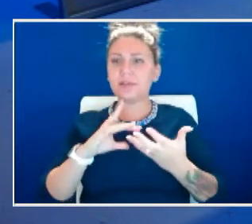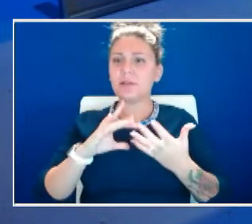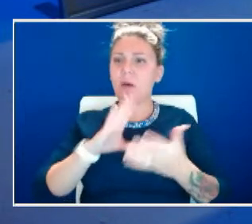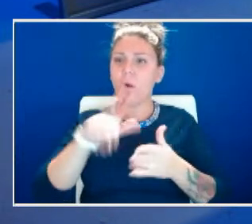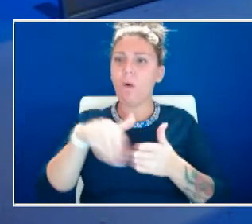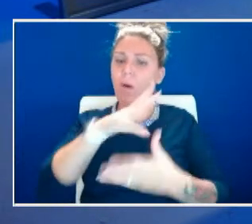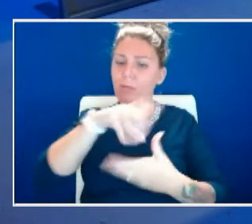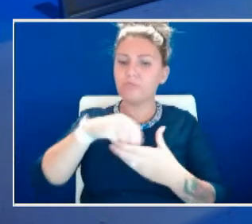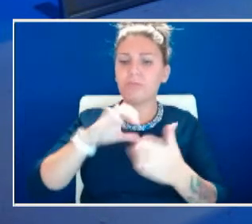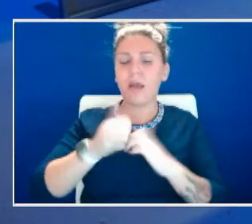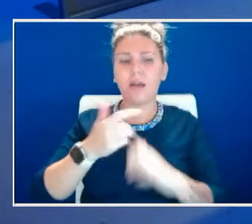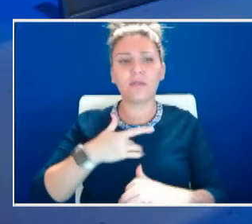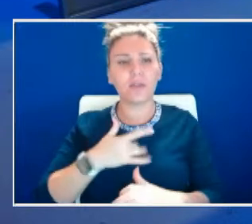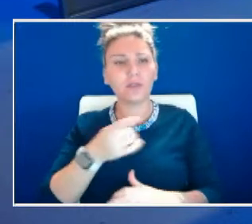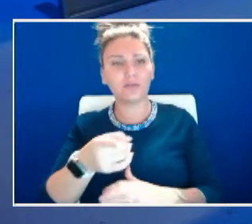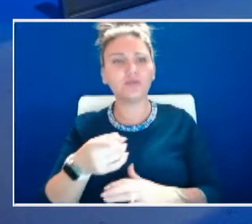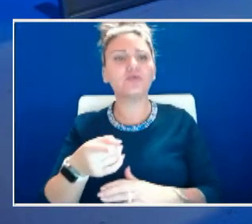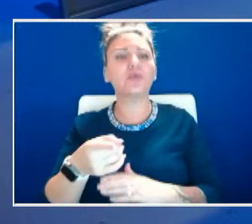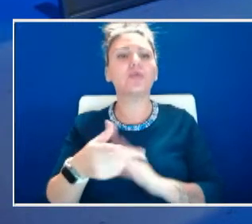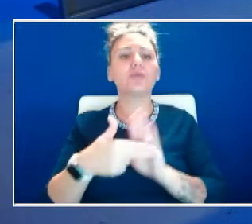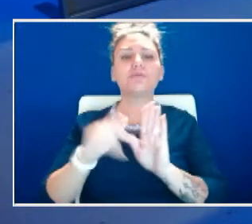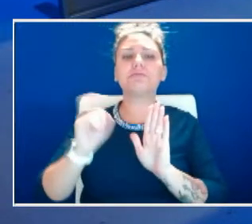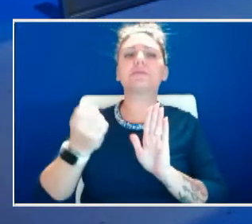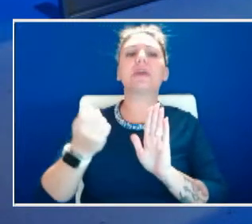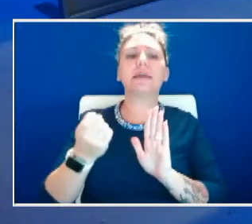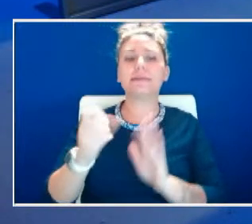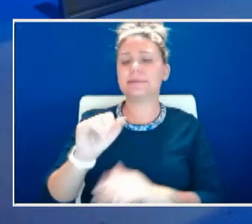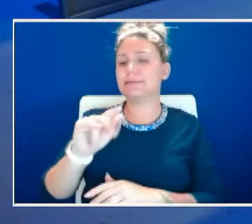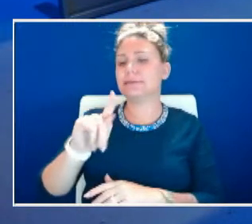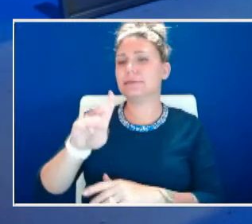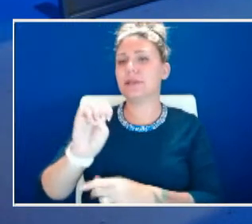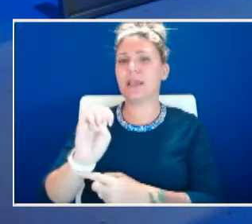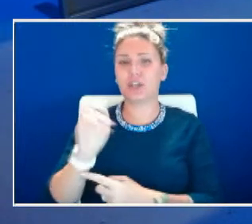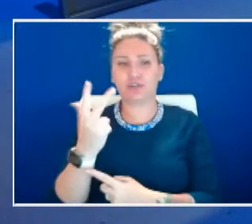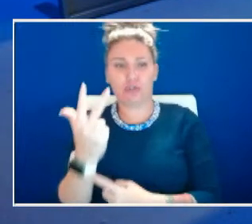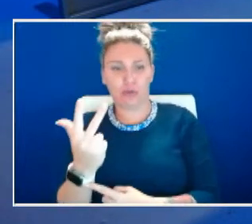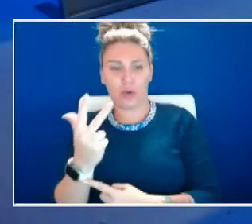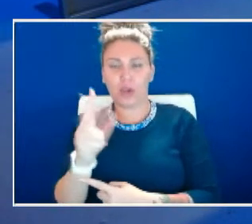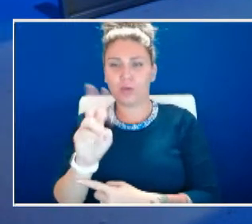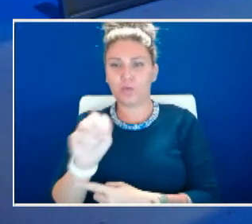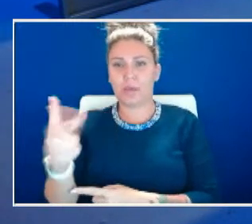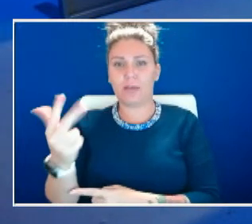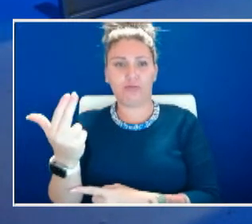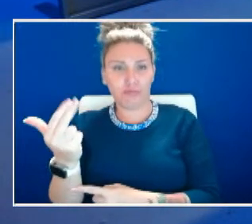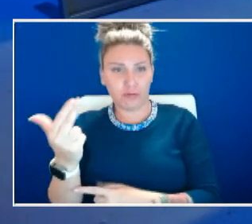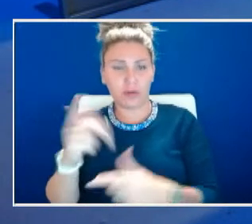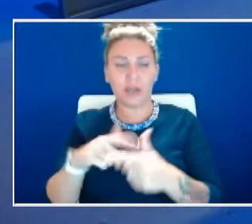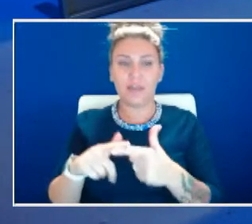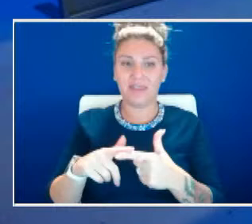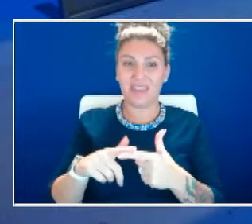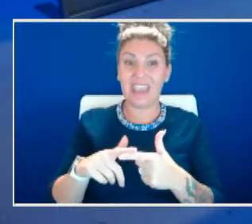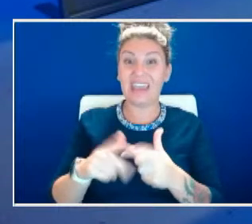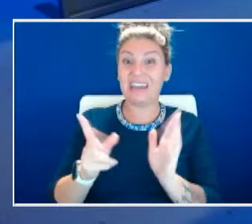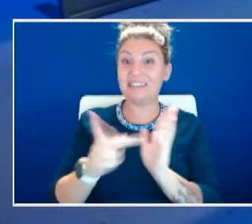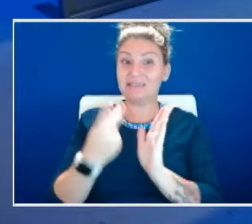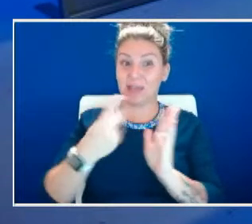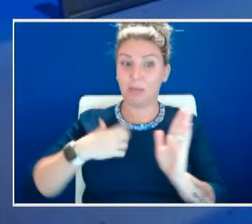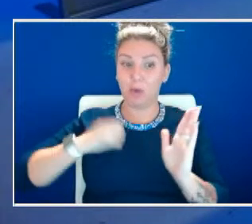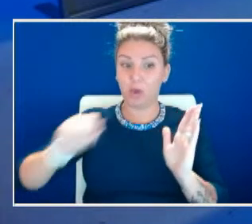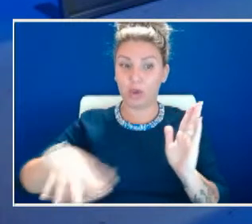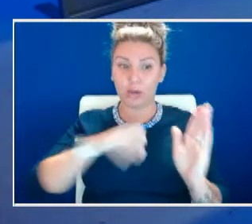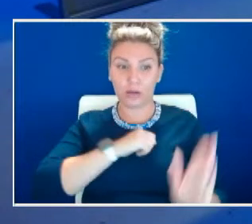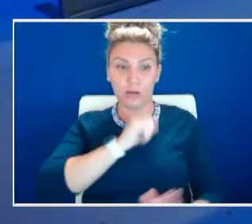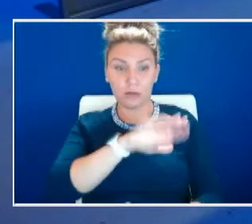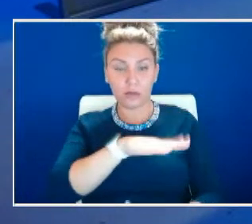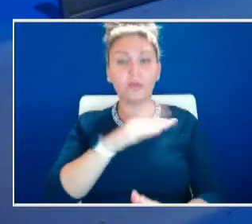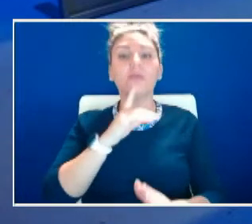you were diagnosed with stage 3 breast cancer in 2015. You underwent chemo, a double mastectomy. You were very open